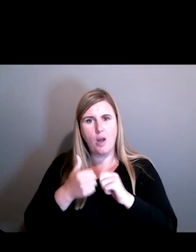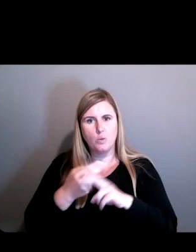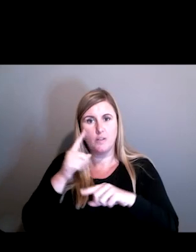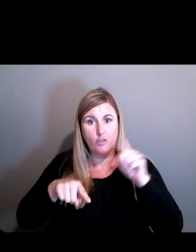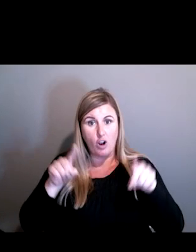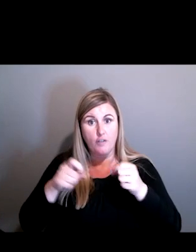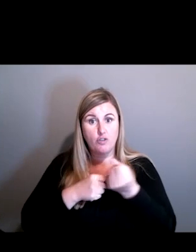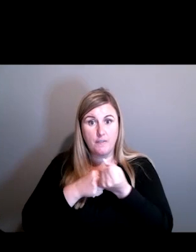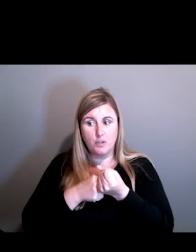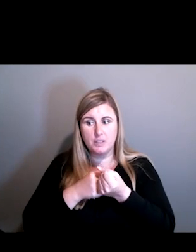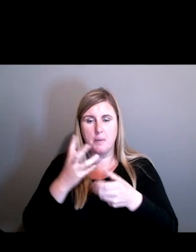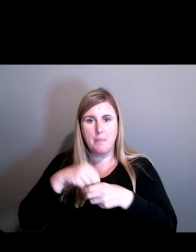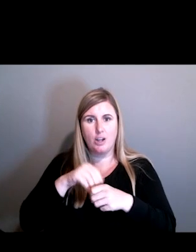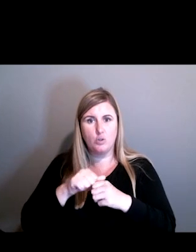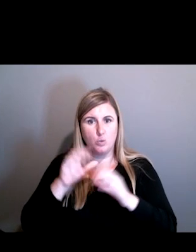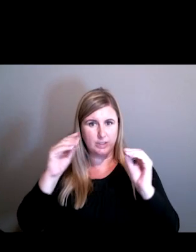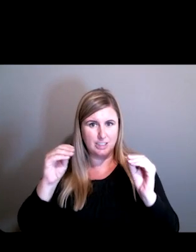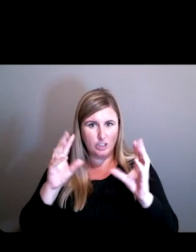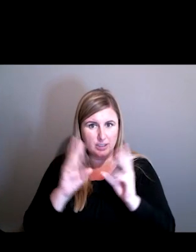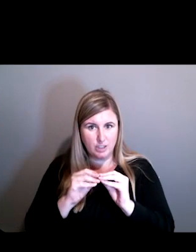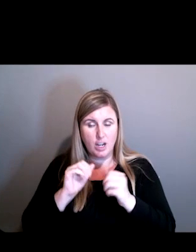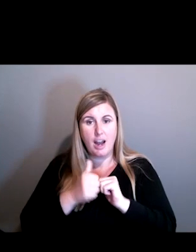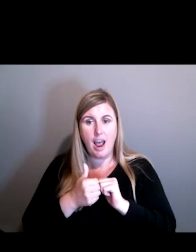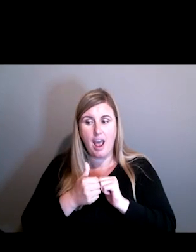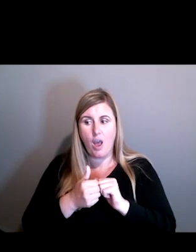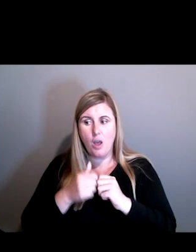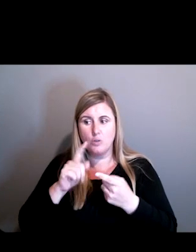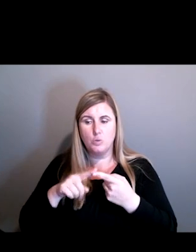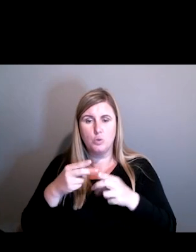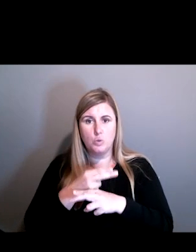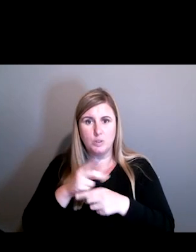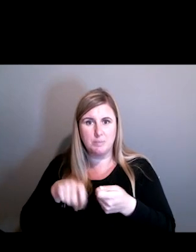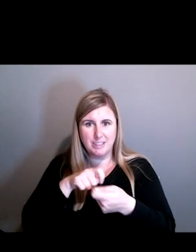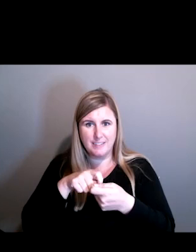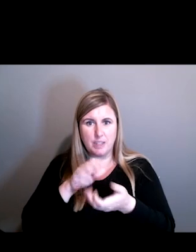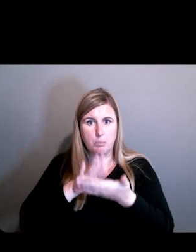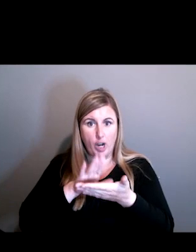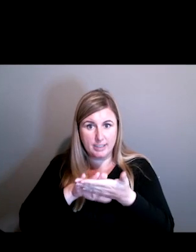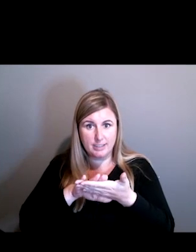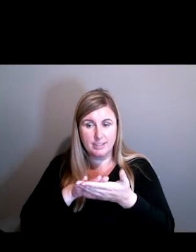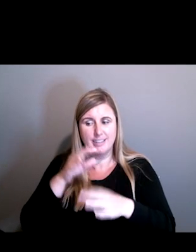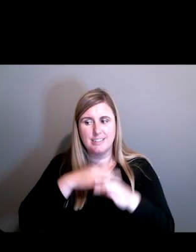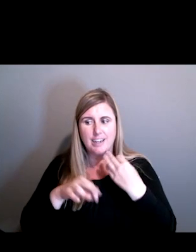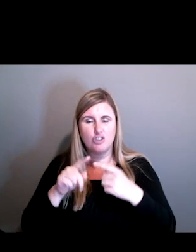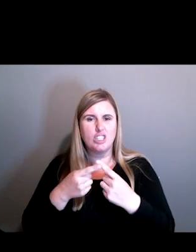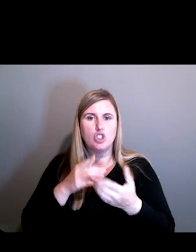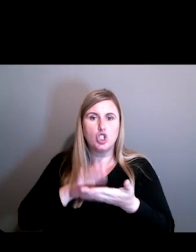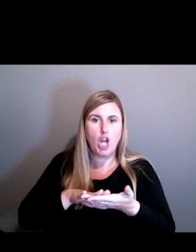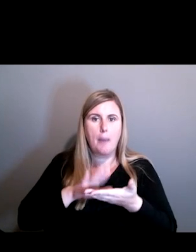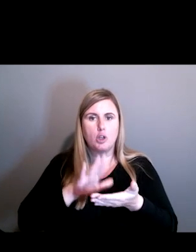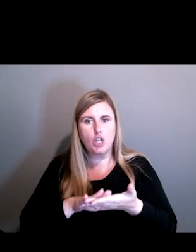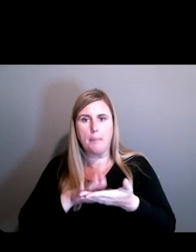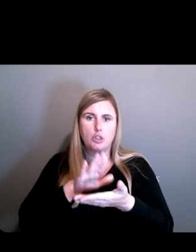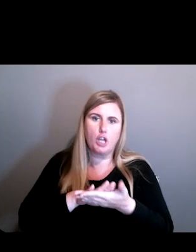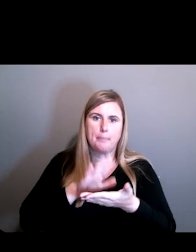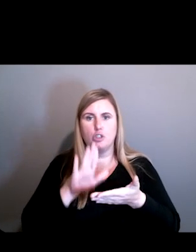So that's a very nice job of how to use a variety of reinforcers embedded in your teaching session, and how to use specific